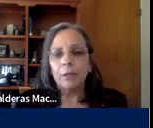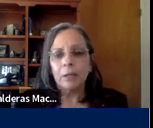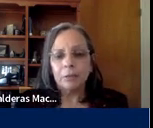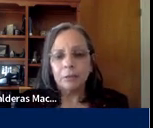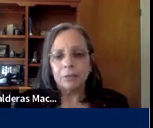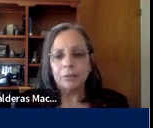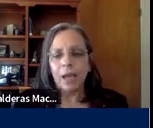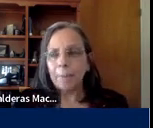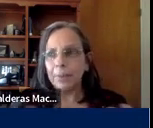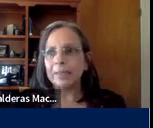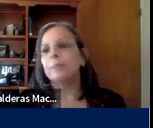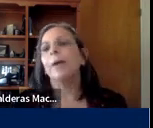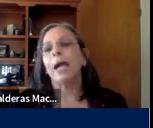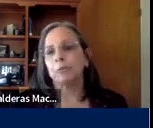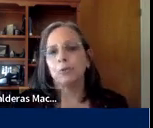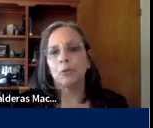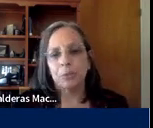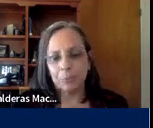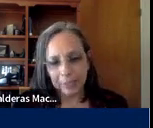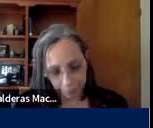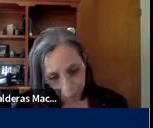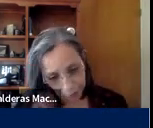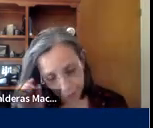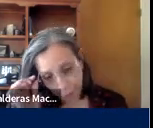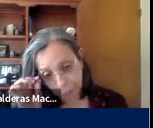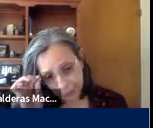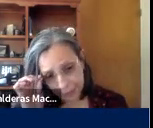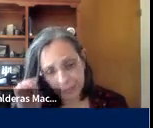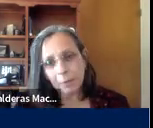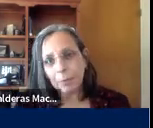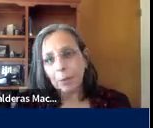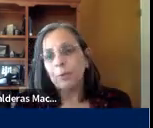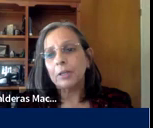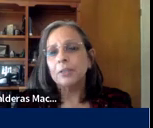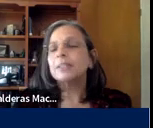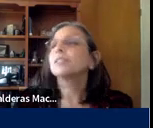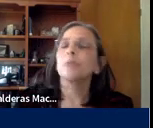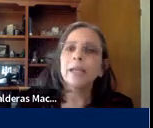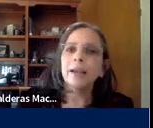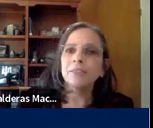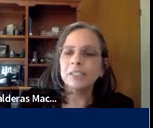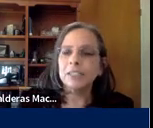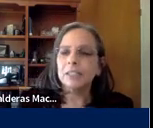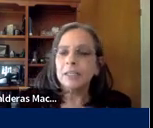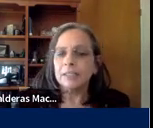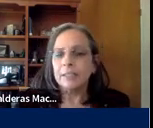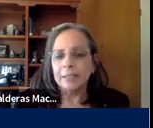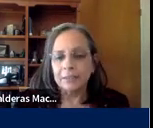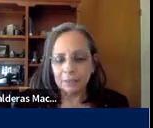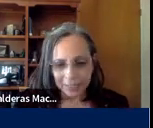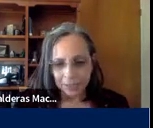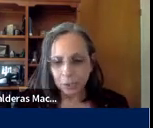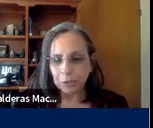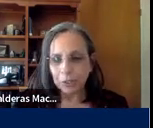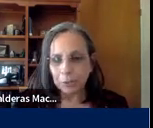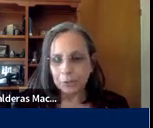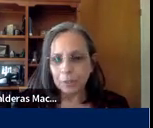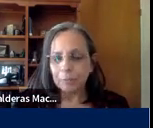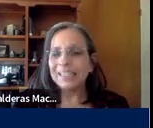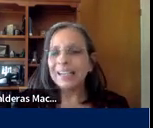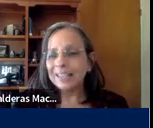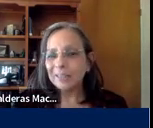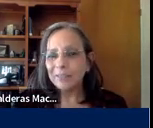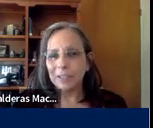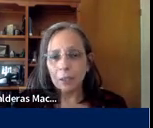we didn't know how big the impact was going to be and what it would be. But one of the things that we have seen is that in the last